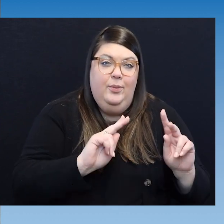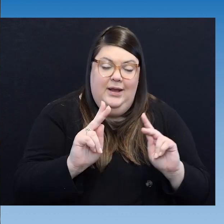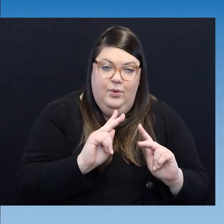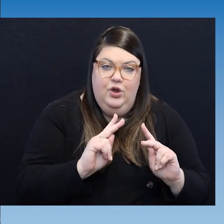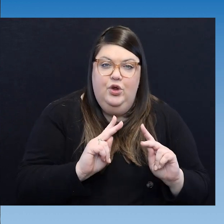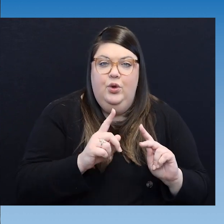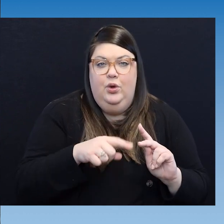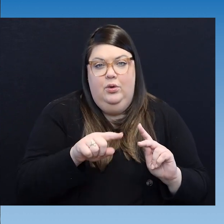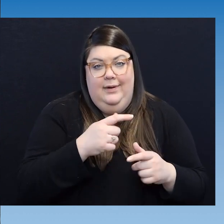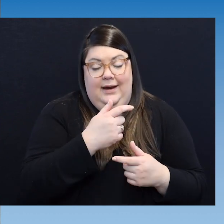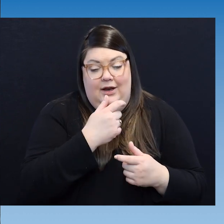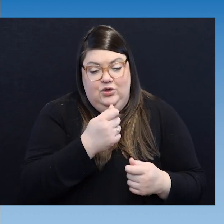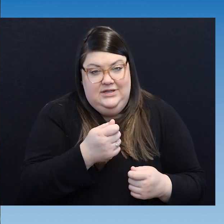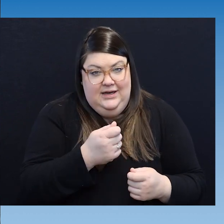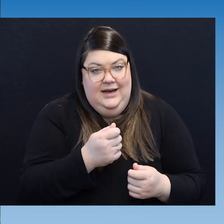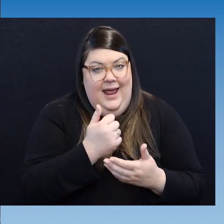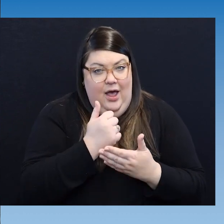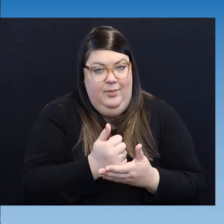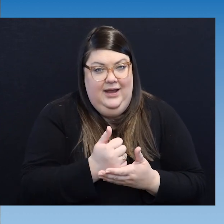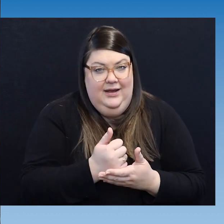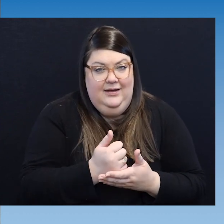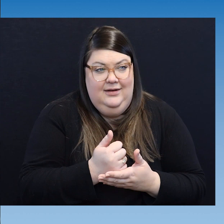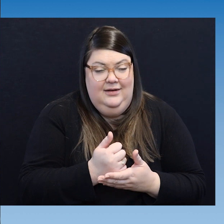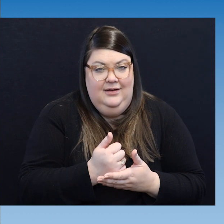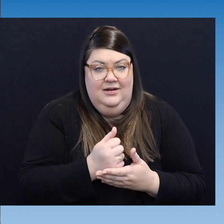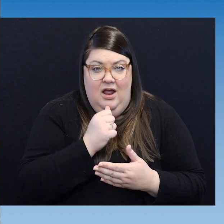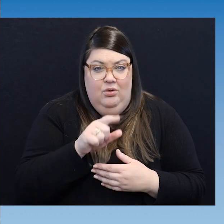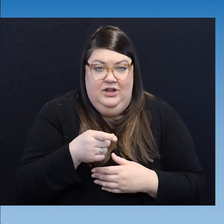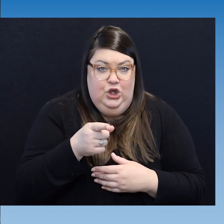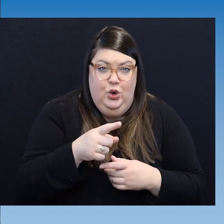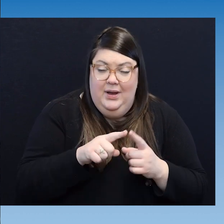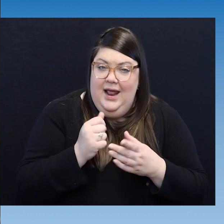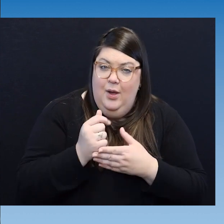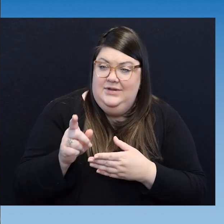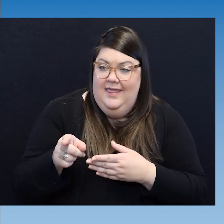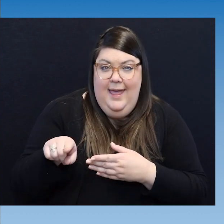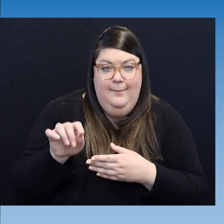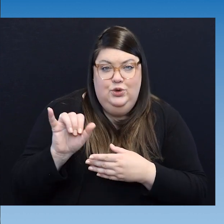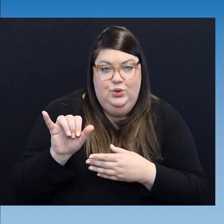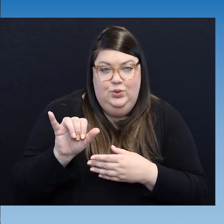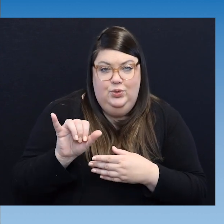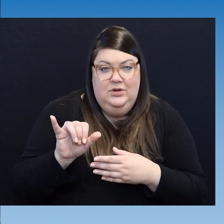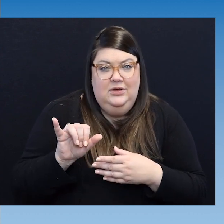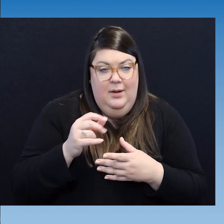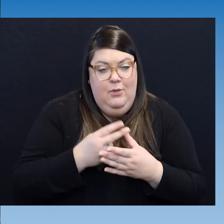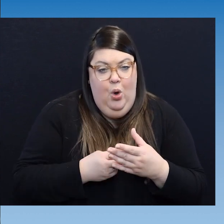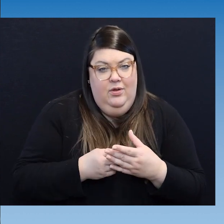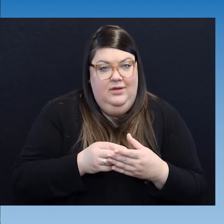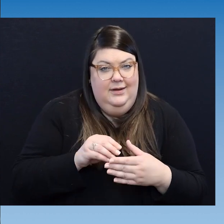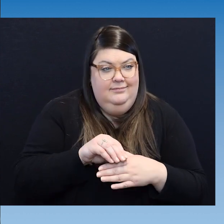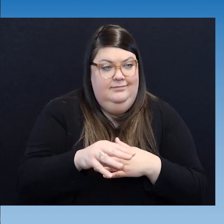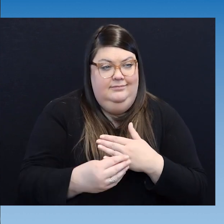people who are interested in not helping you, but it helps them too. So you can both share.